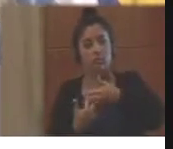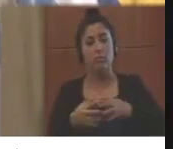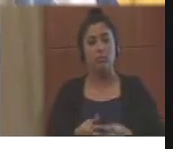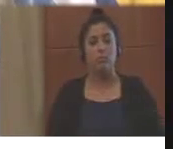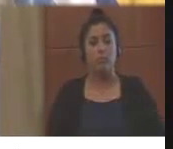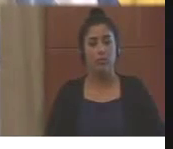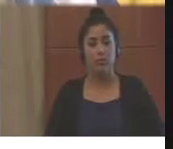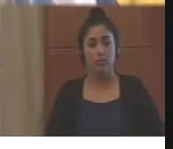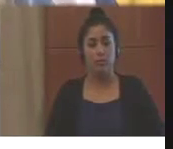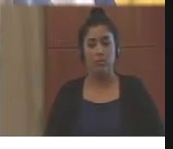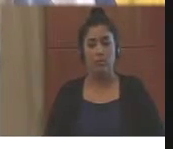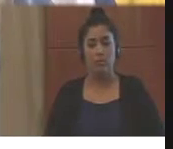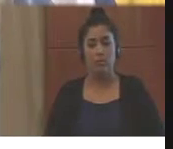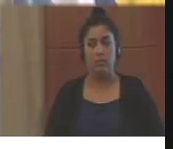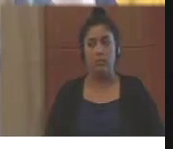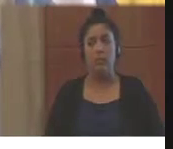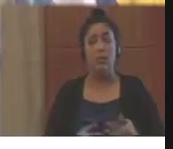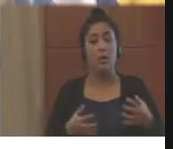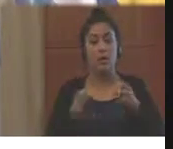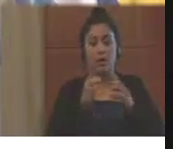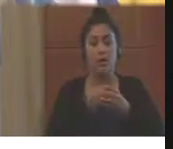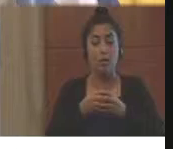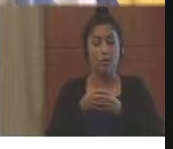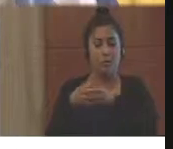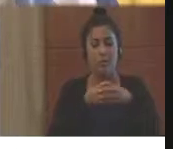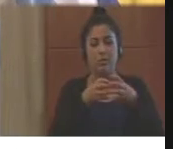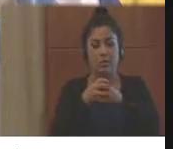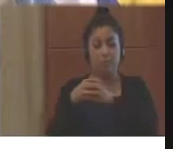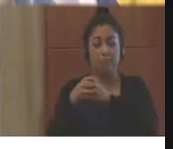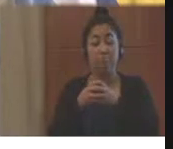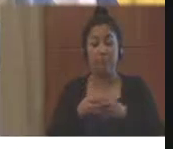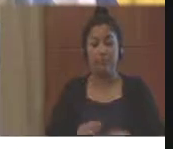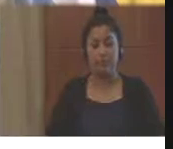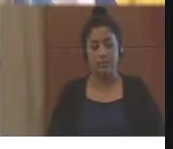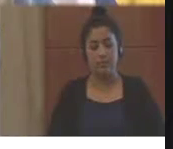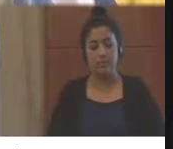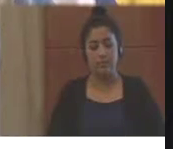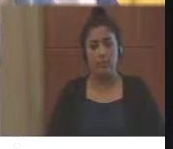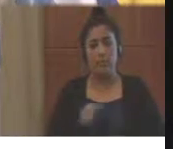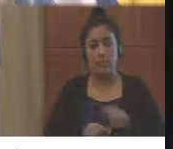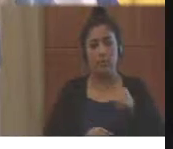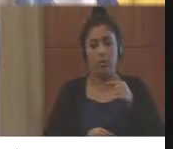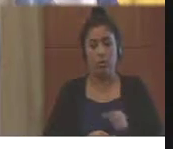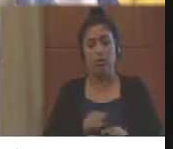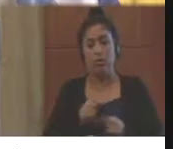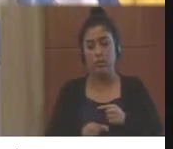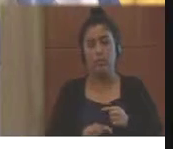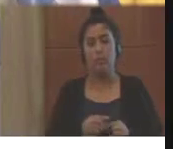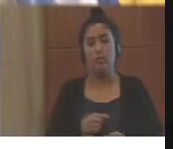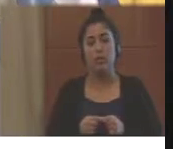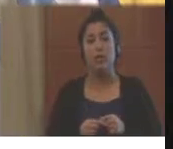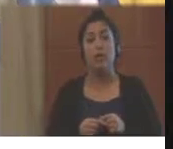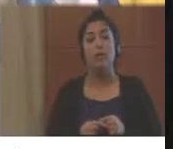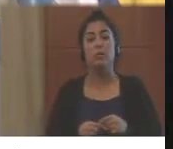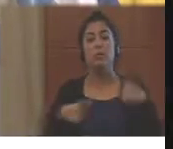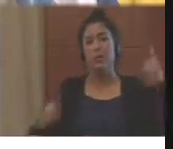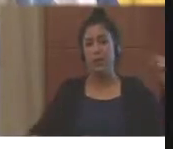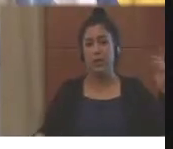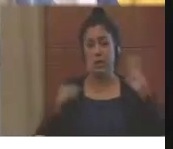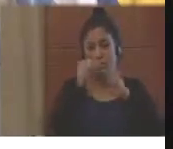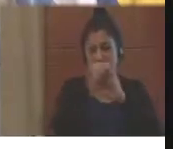and in ensuring that public policies are implemented in a way that advance resilient and